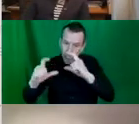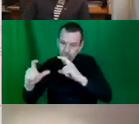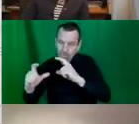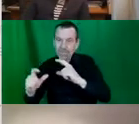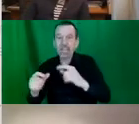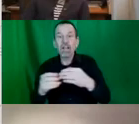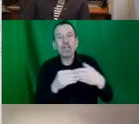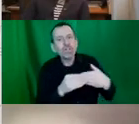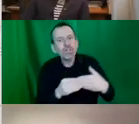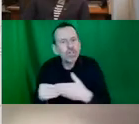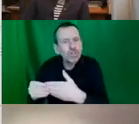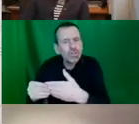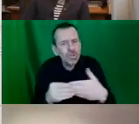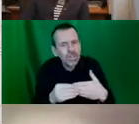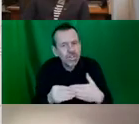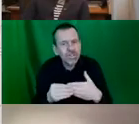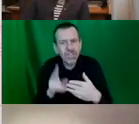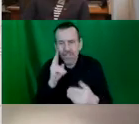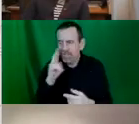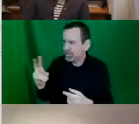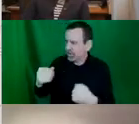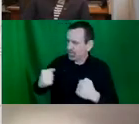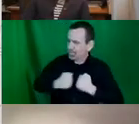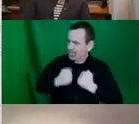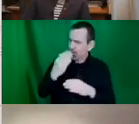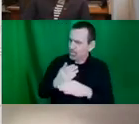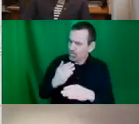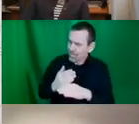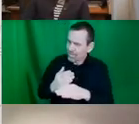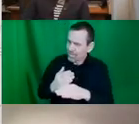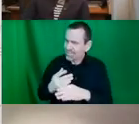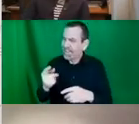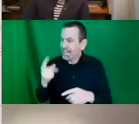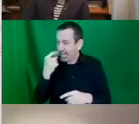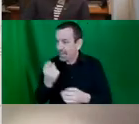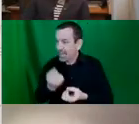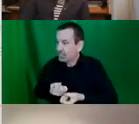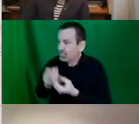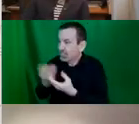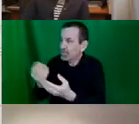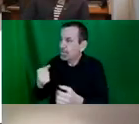great opportunity to discuss objects mid-treatment and show my decision-making process.